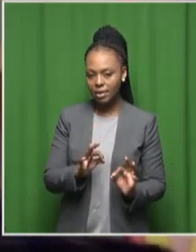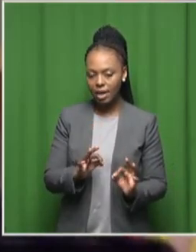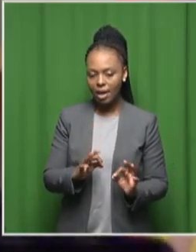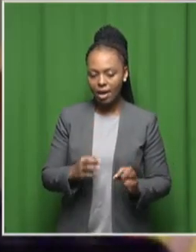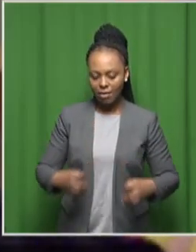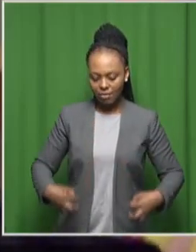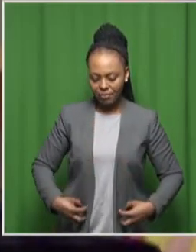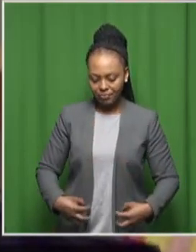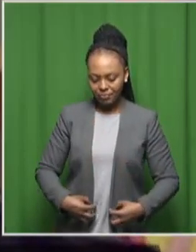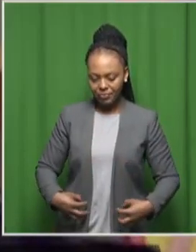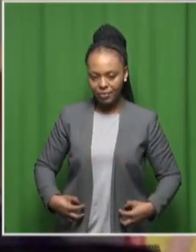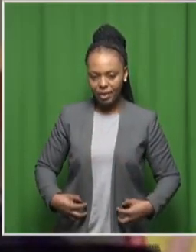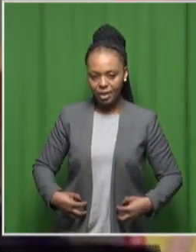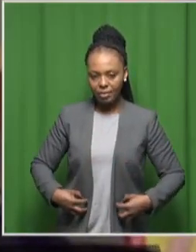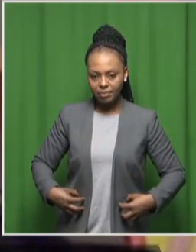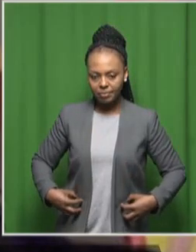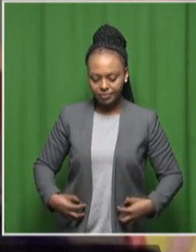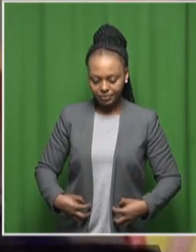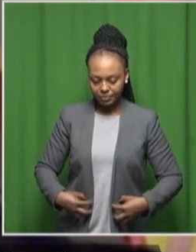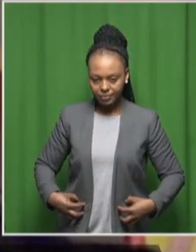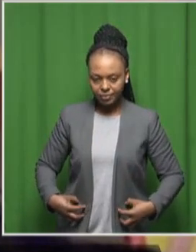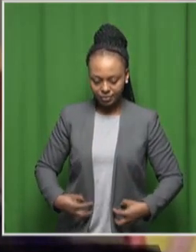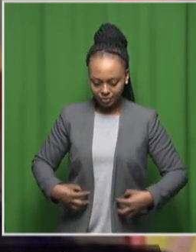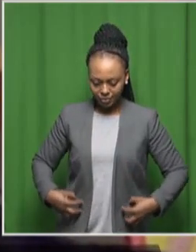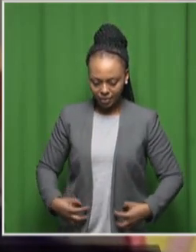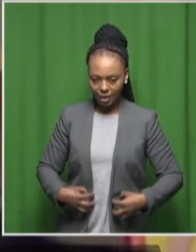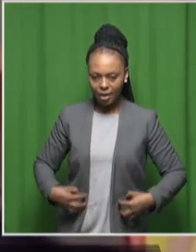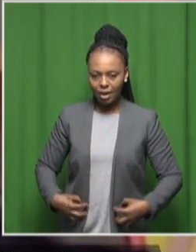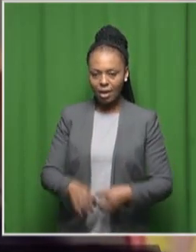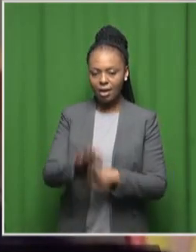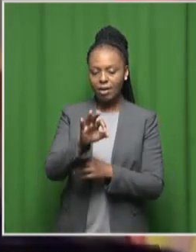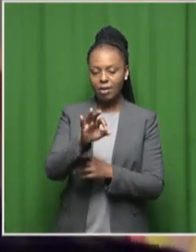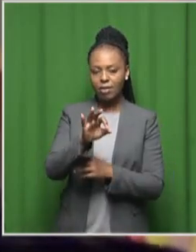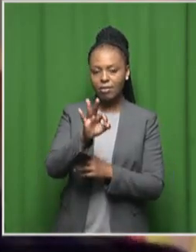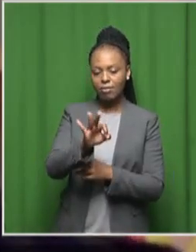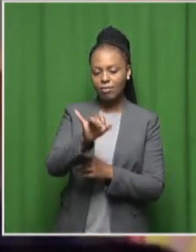are these benign or non-cancerous,